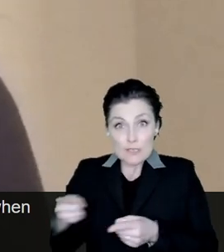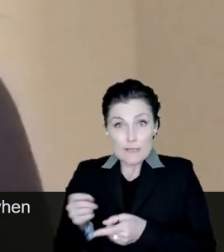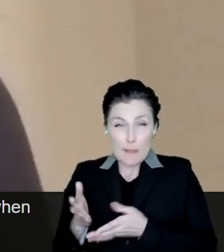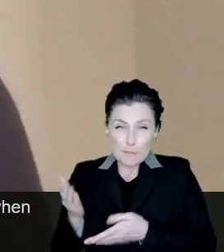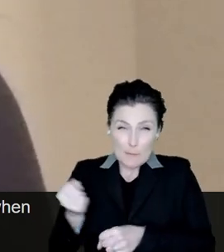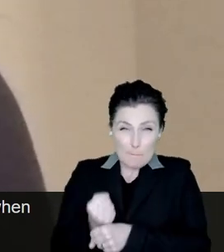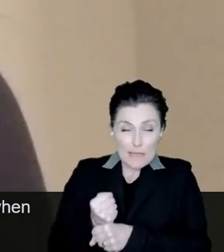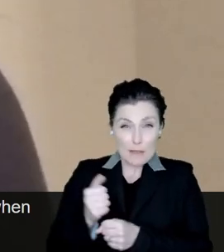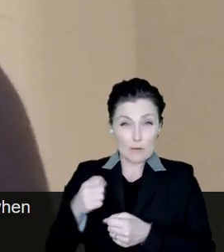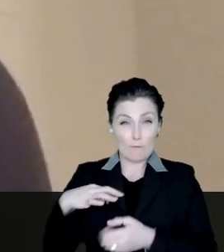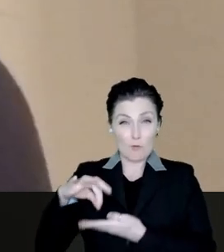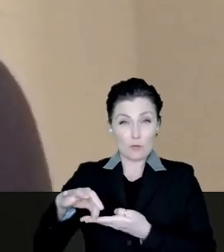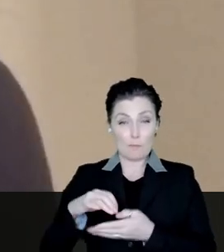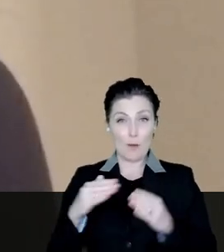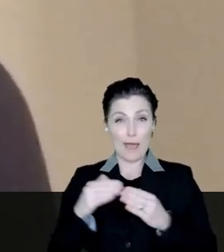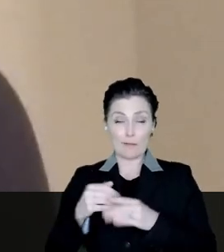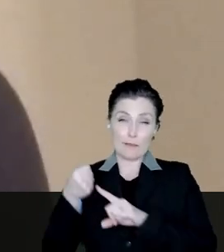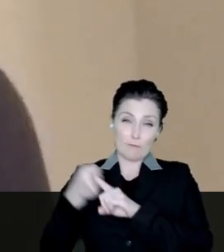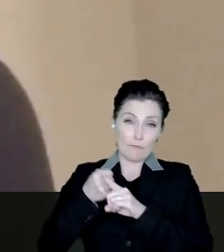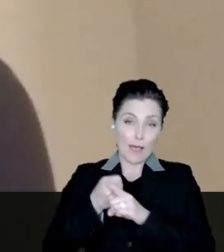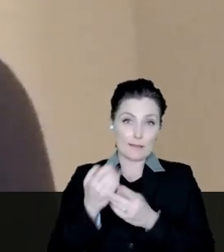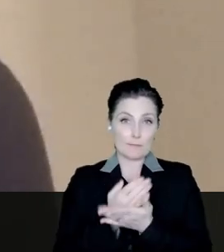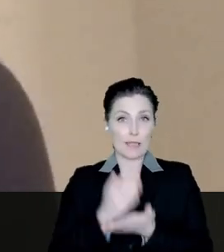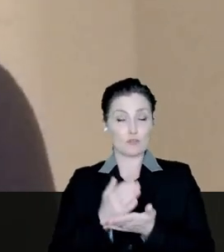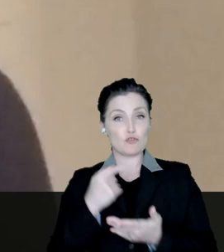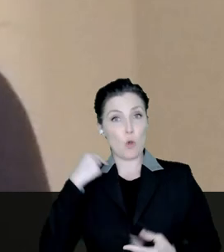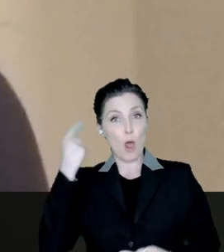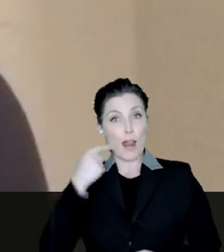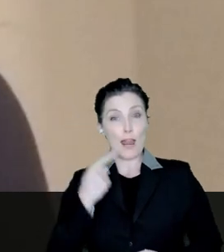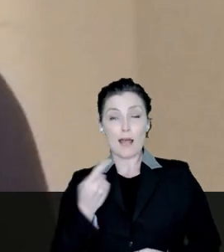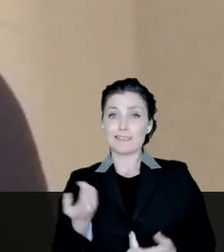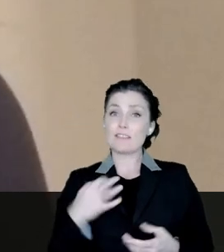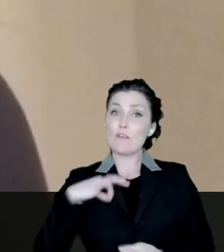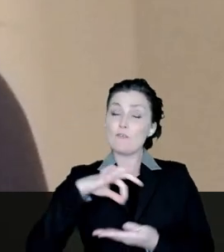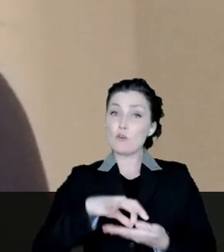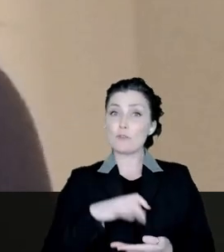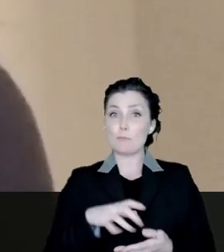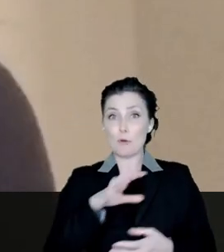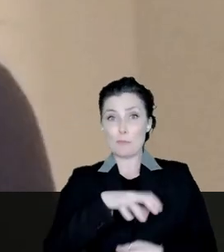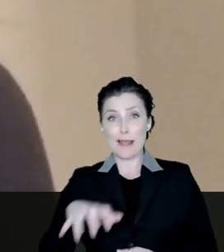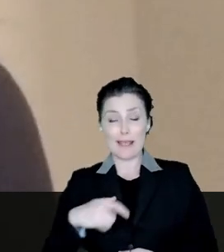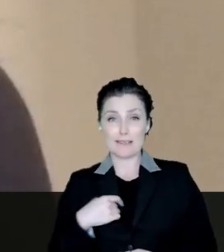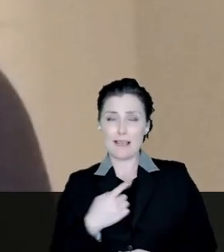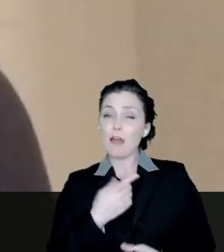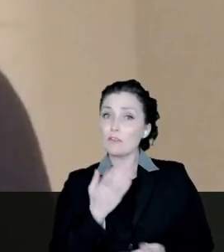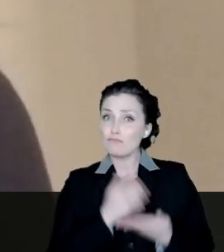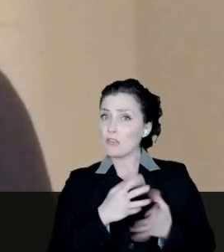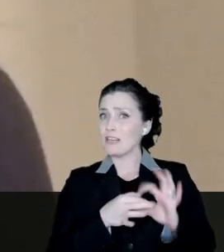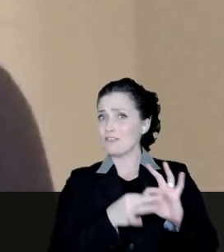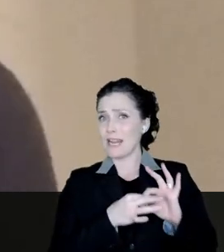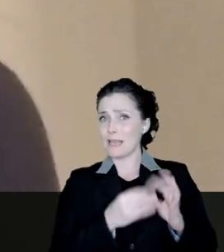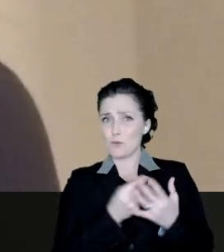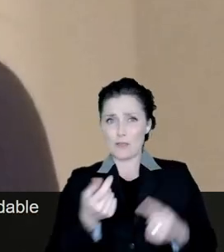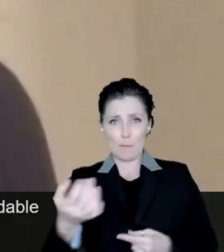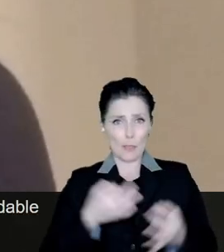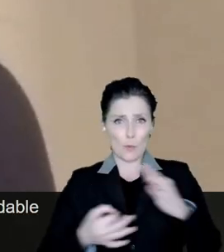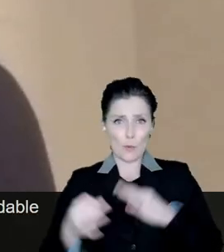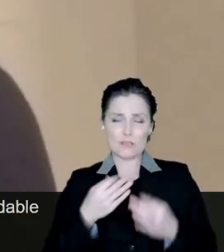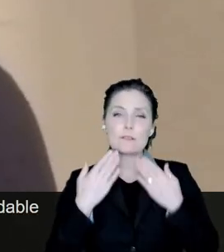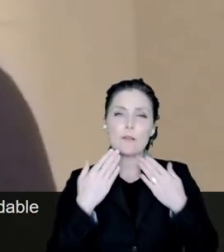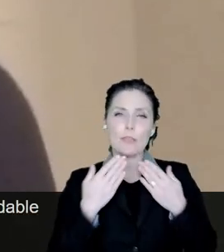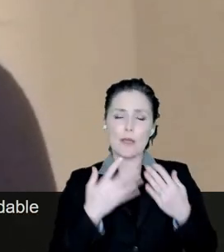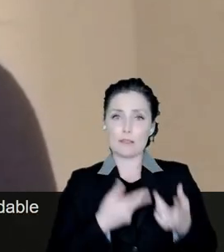to ensure that London is an affordable place, especially for young people. I can really relate to some of the questions that we've heard, and thank you so much for